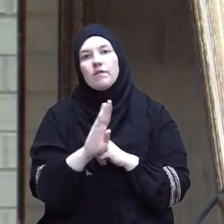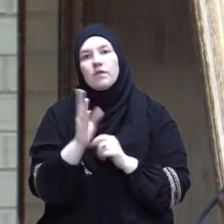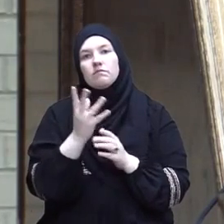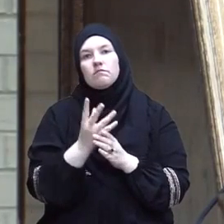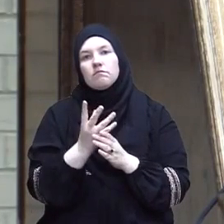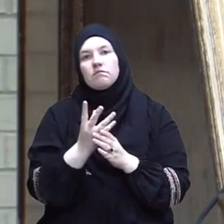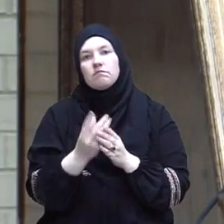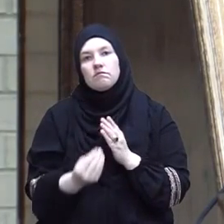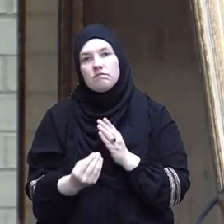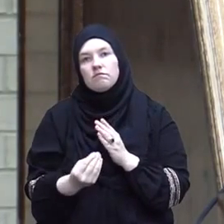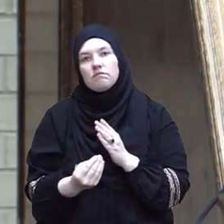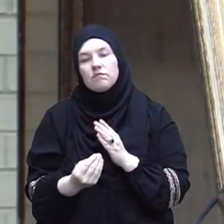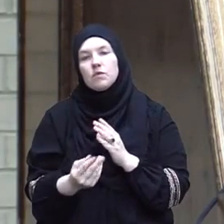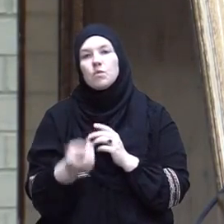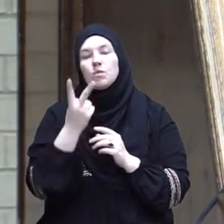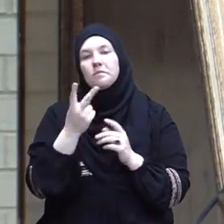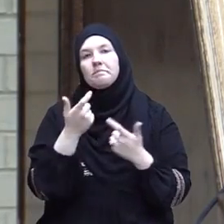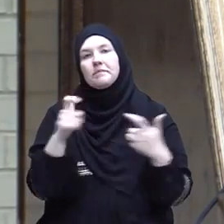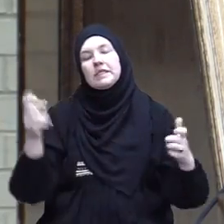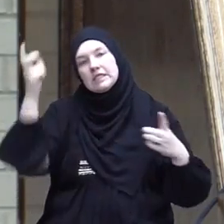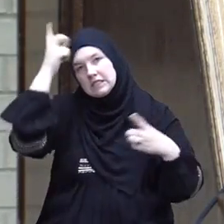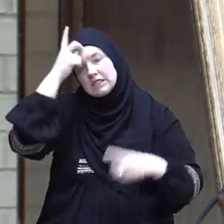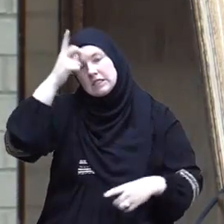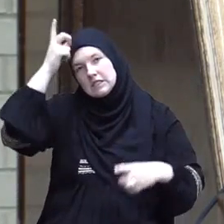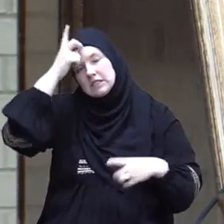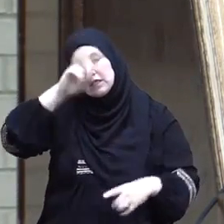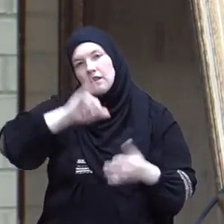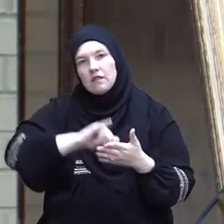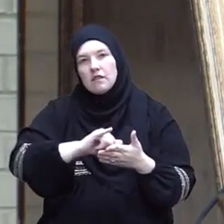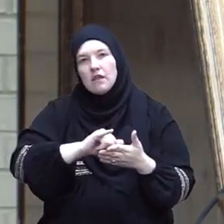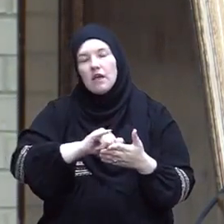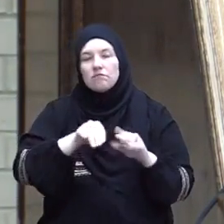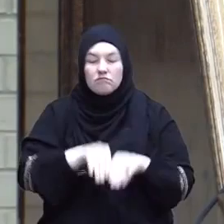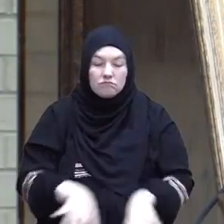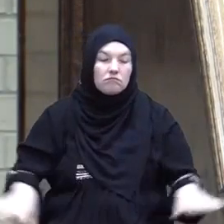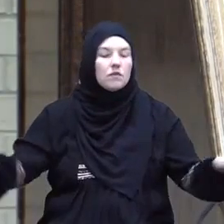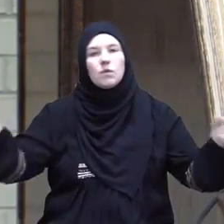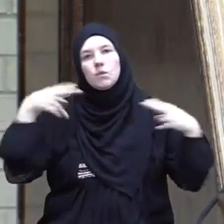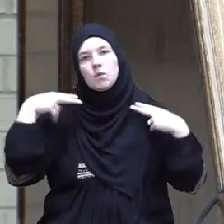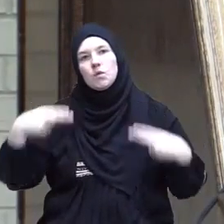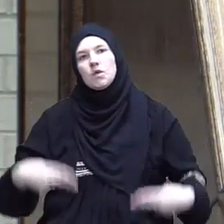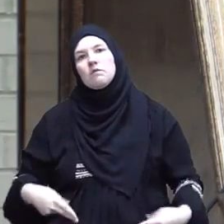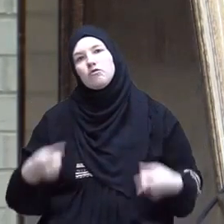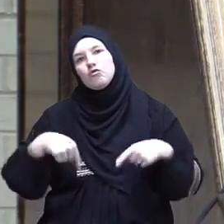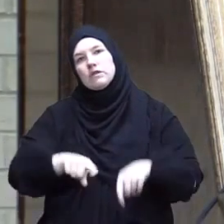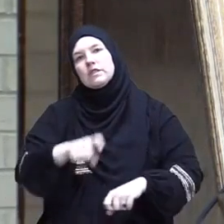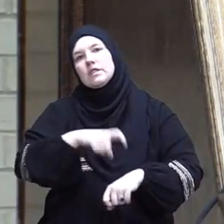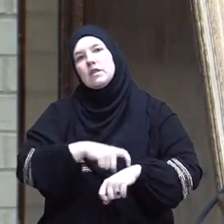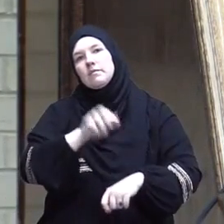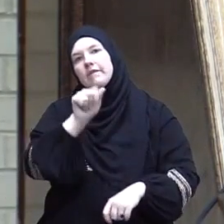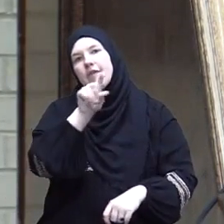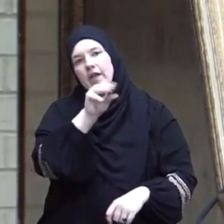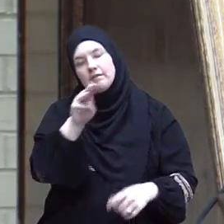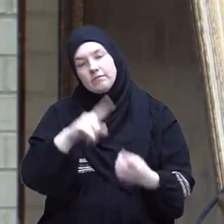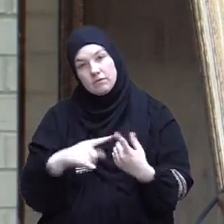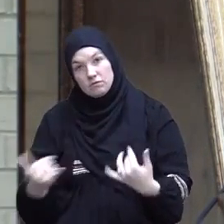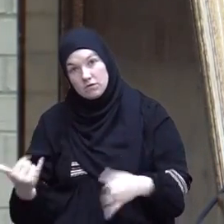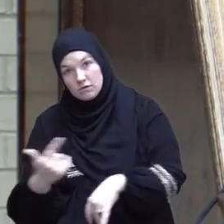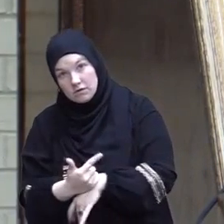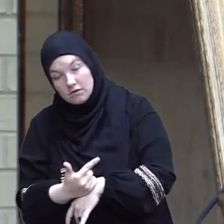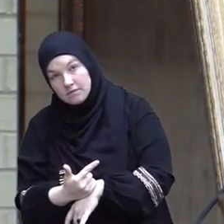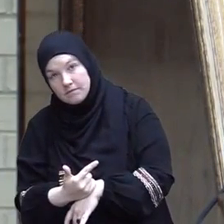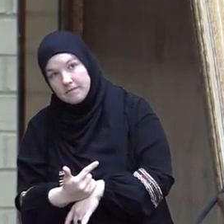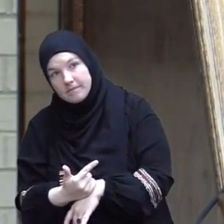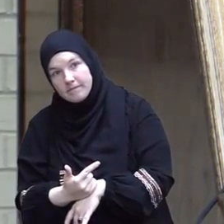Two major diseases that plague the human race from the time of Adam until today